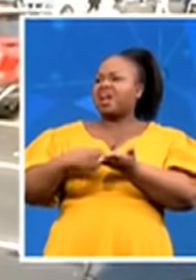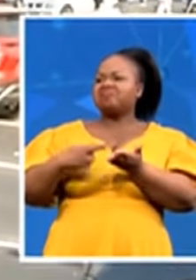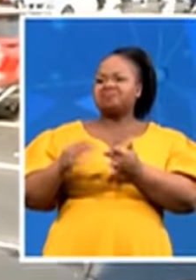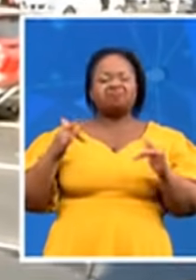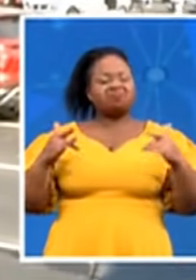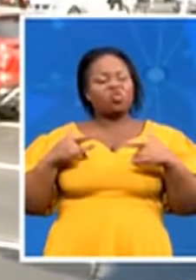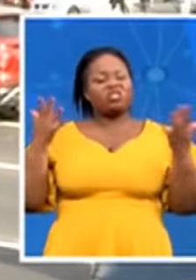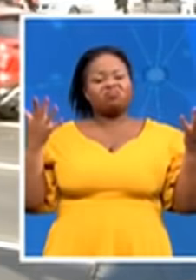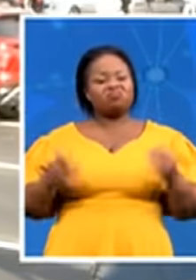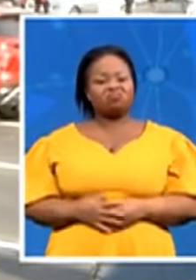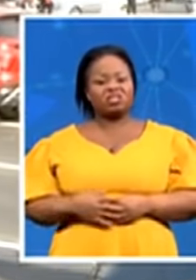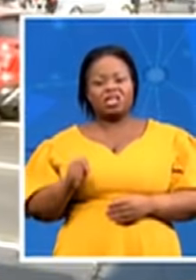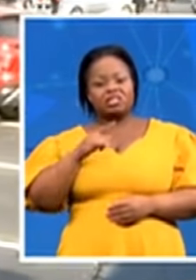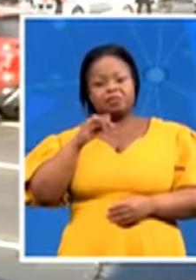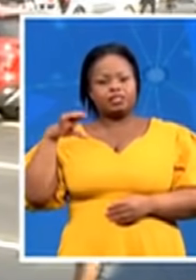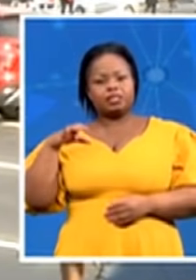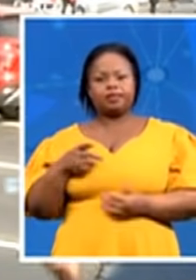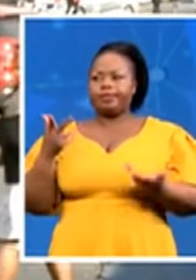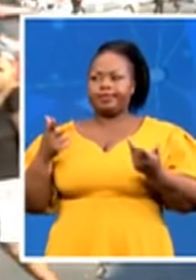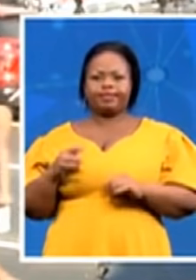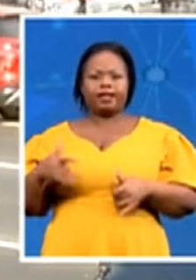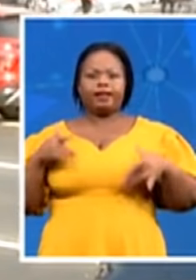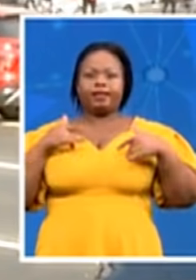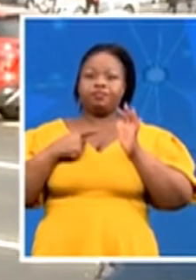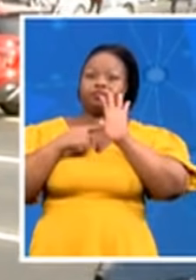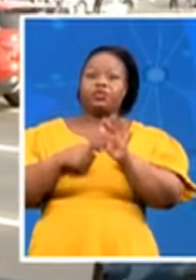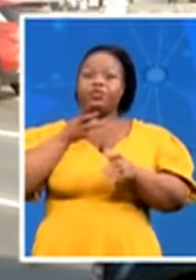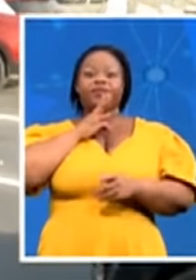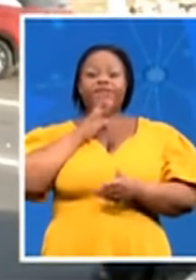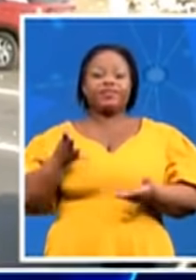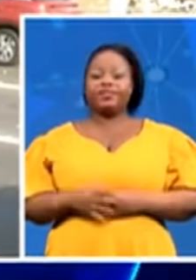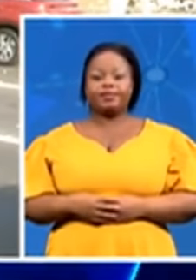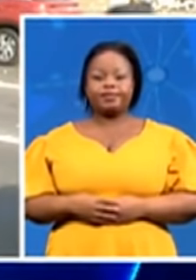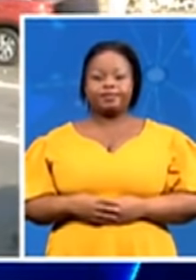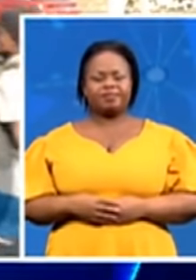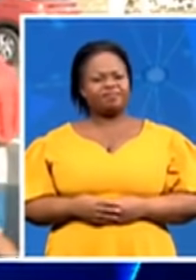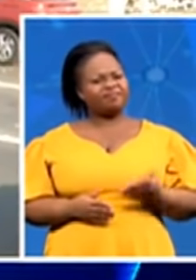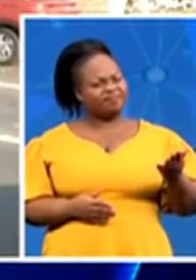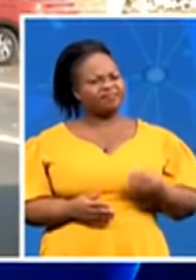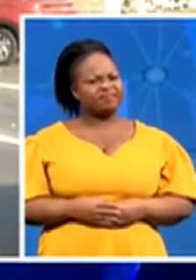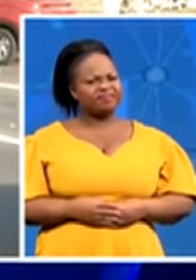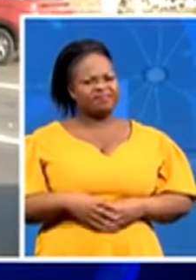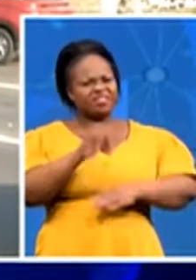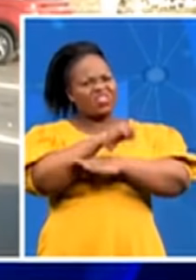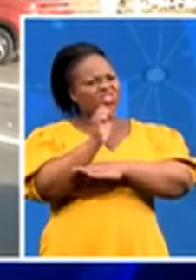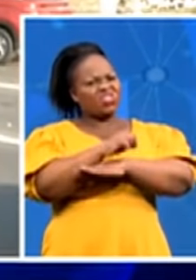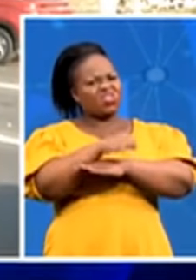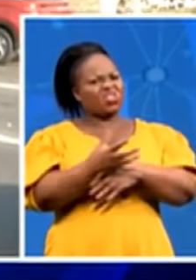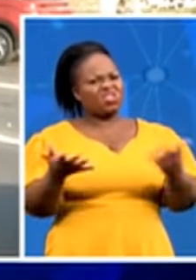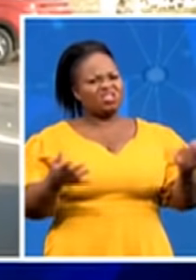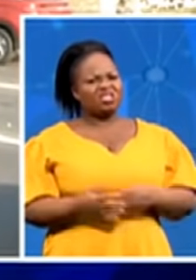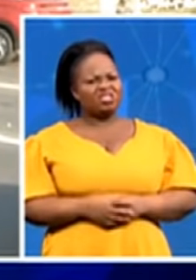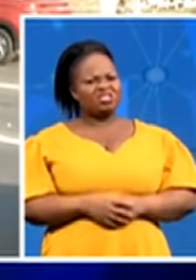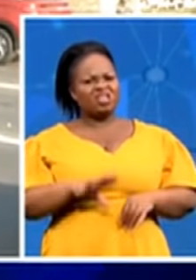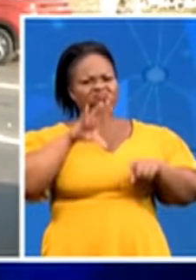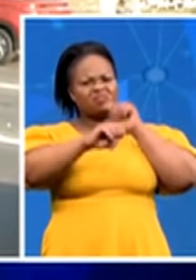capturing them live during the looting. That's the thing, Jayed-Leigh. They don't care that they are being identifiable and they're